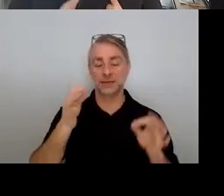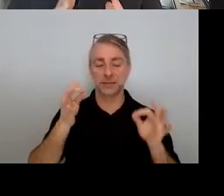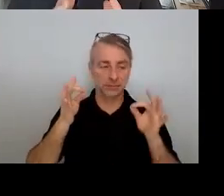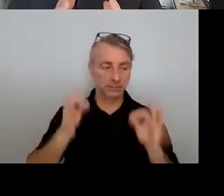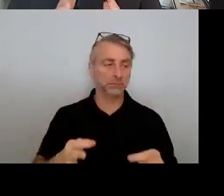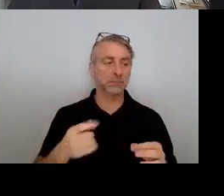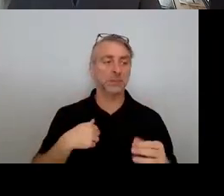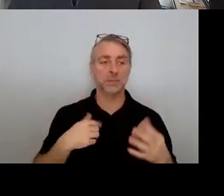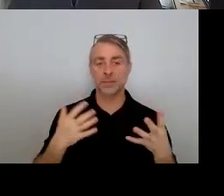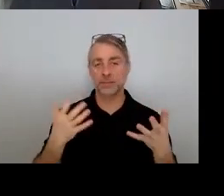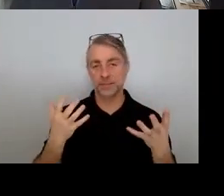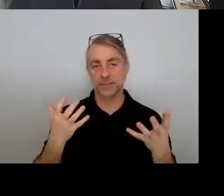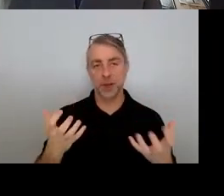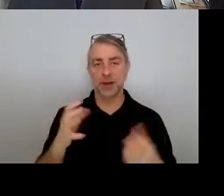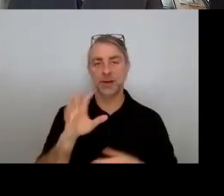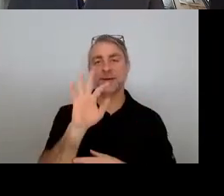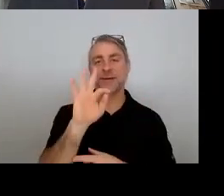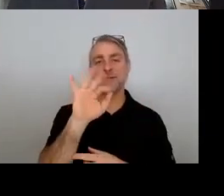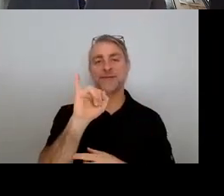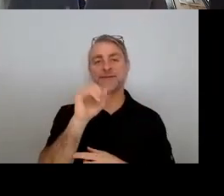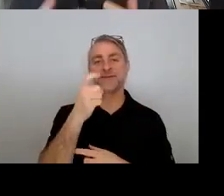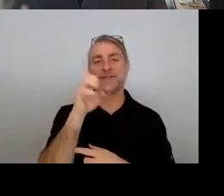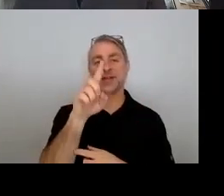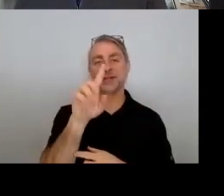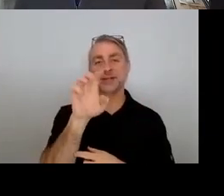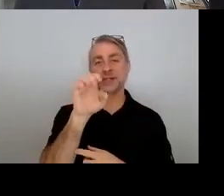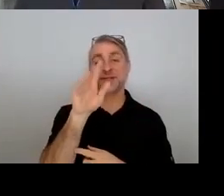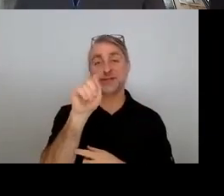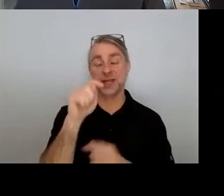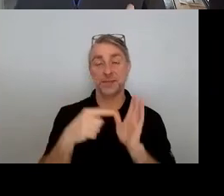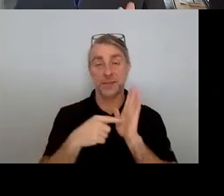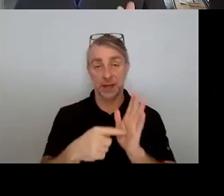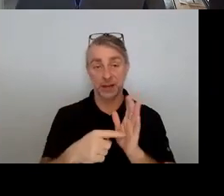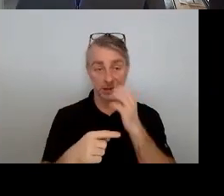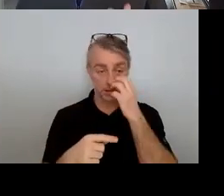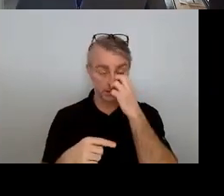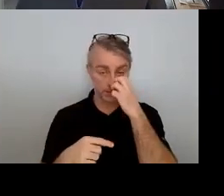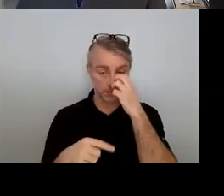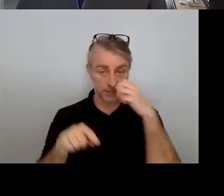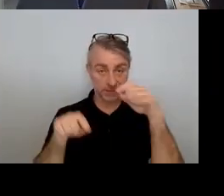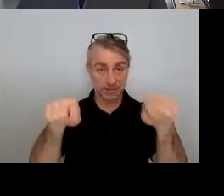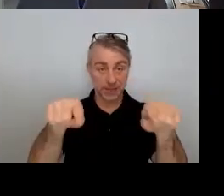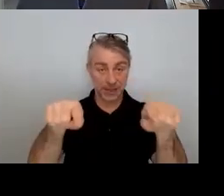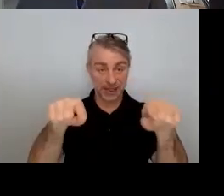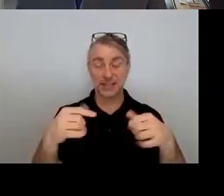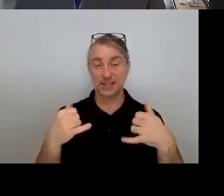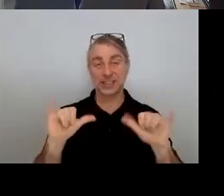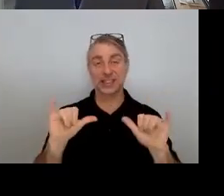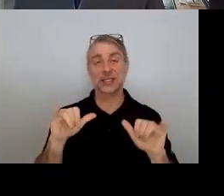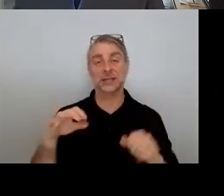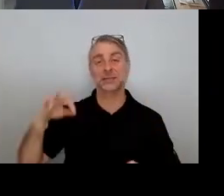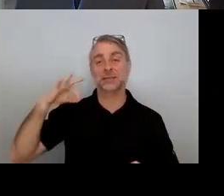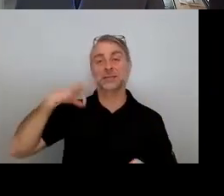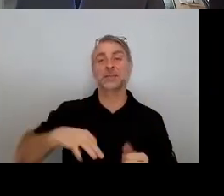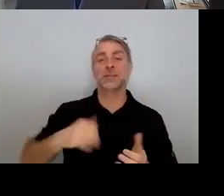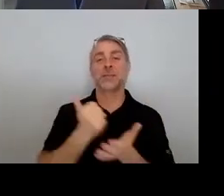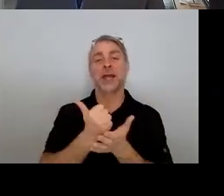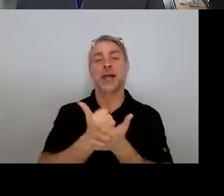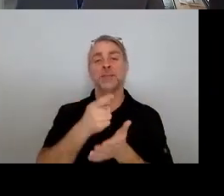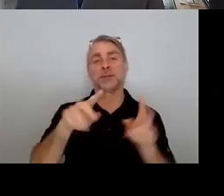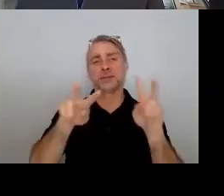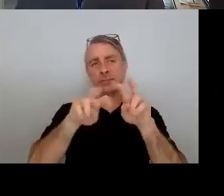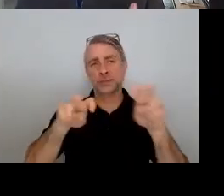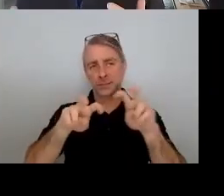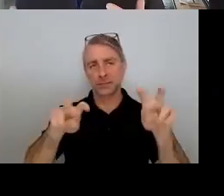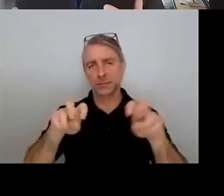model is appropriate for your data, it's a useful exercise to scrutinize that decision a little bit.